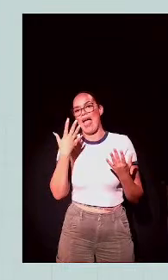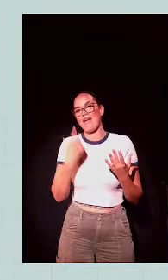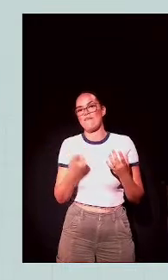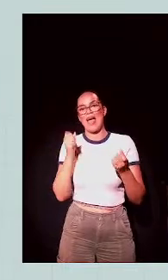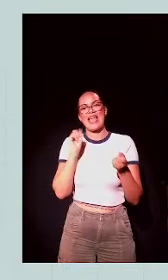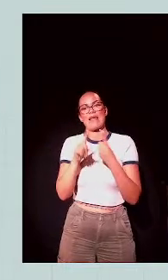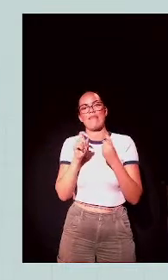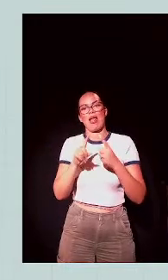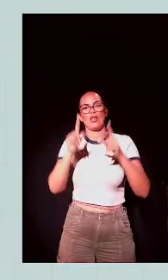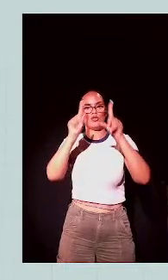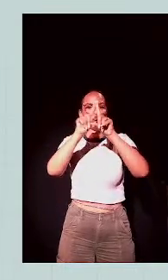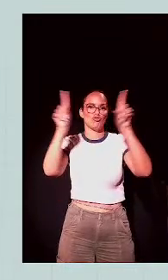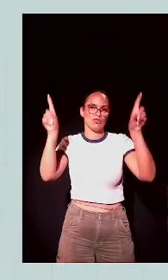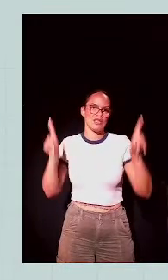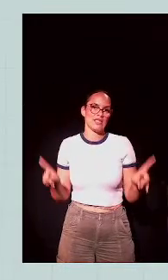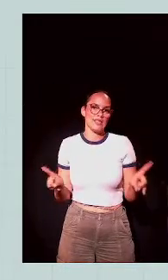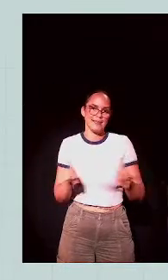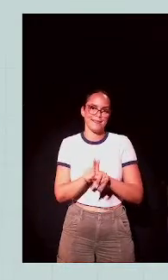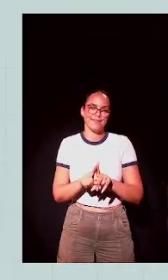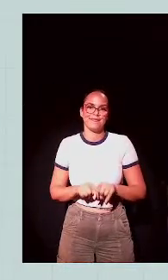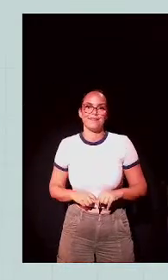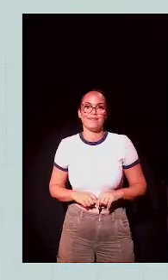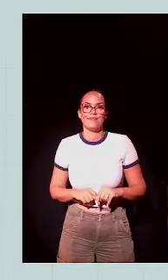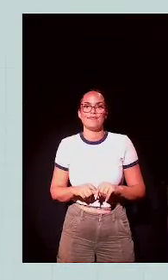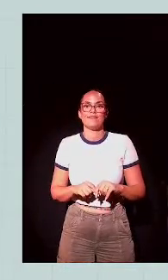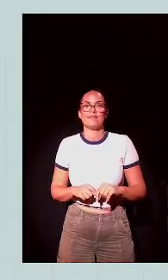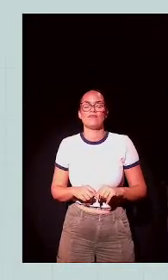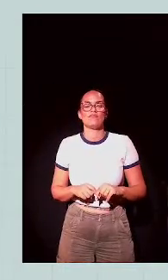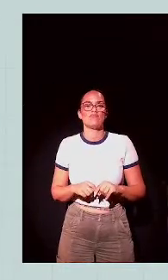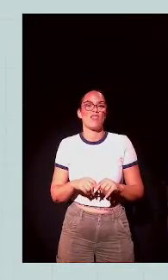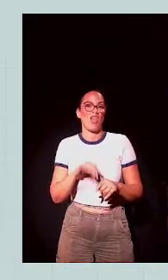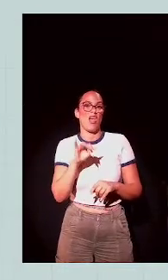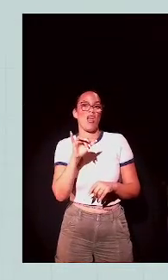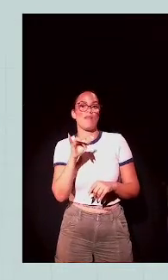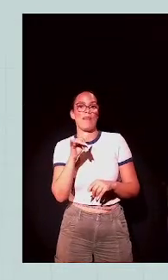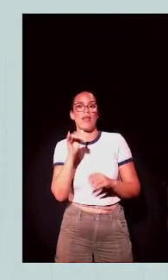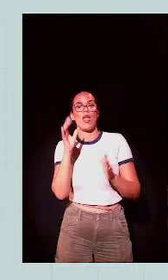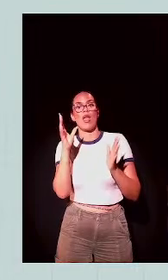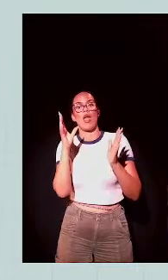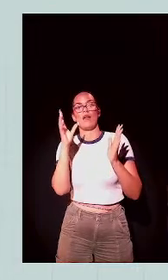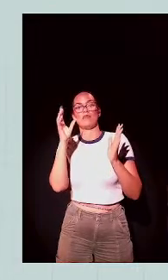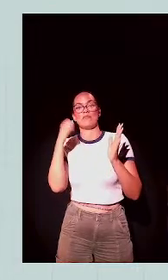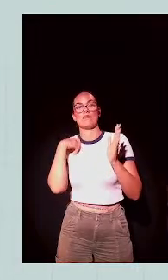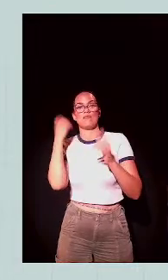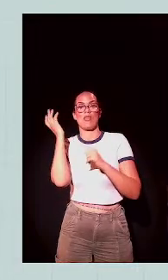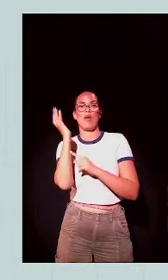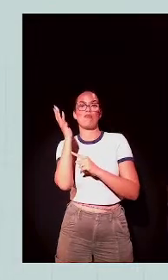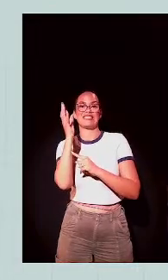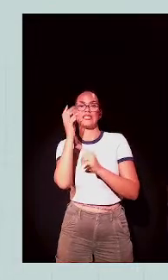there, and hopefully you might have a copy of the slides in the chat as well.